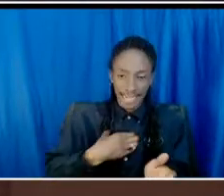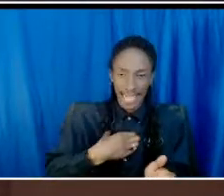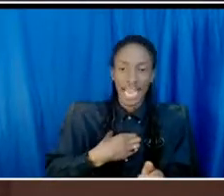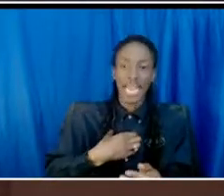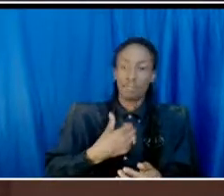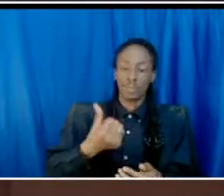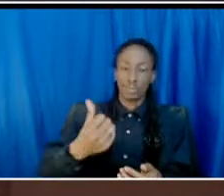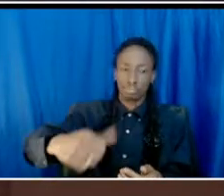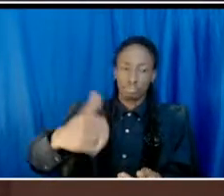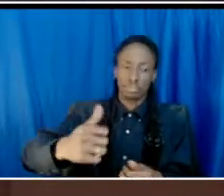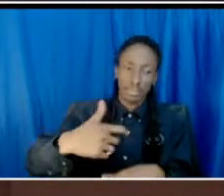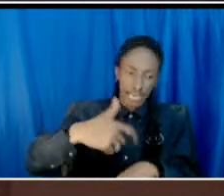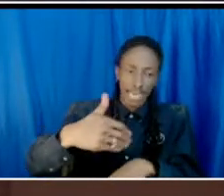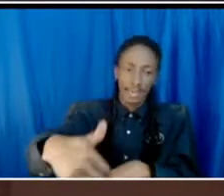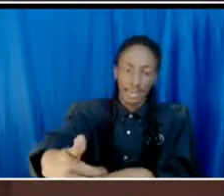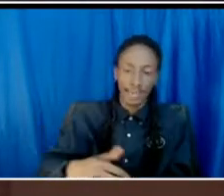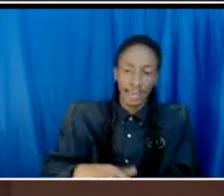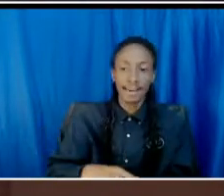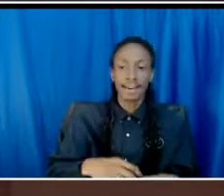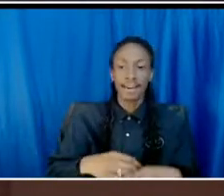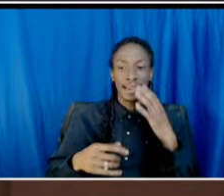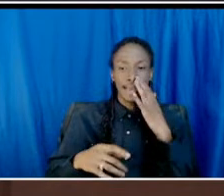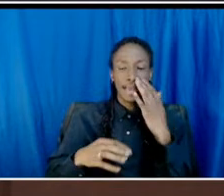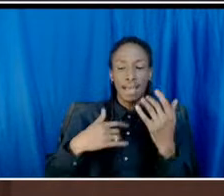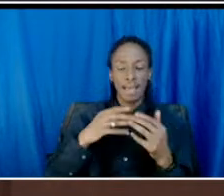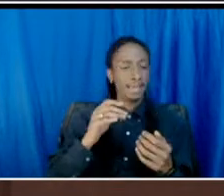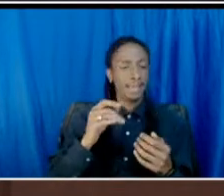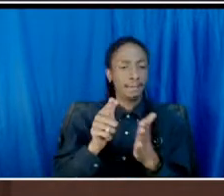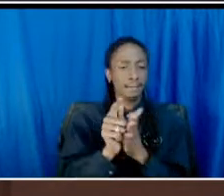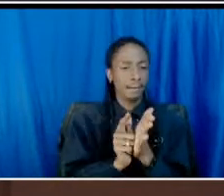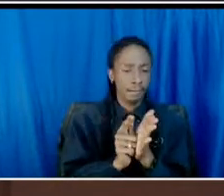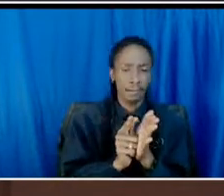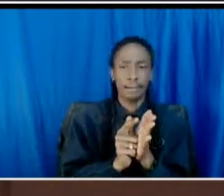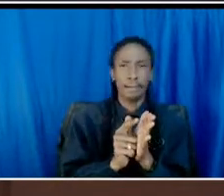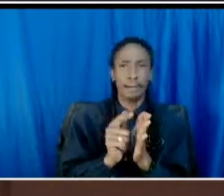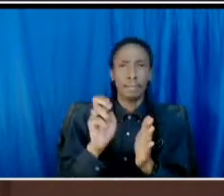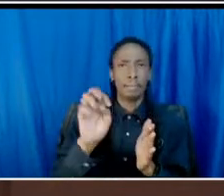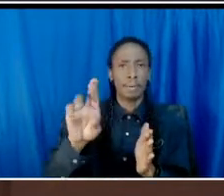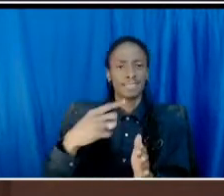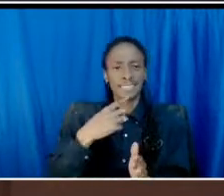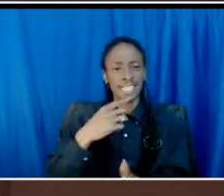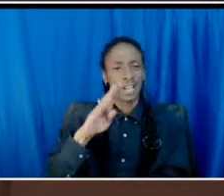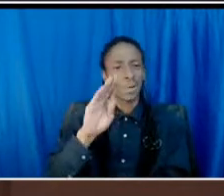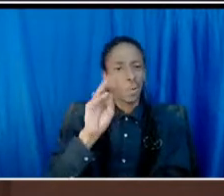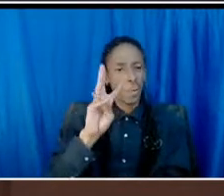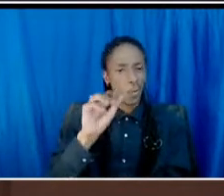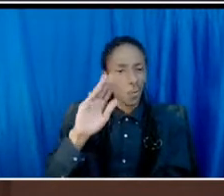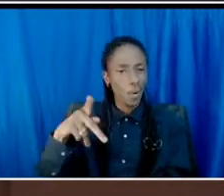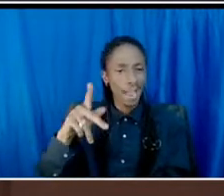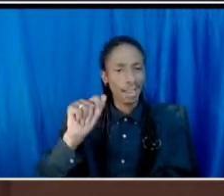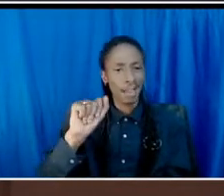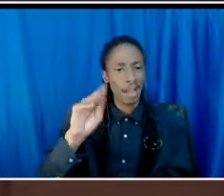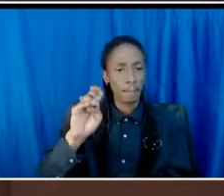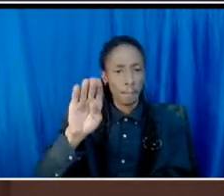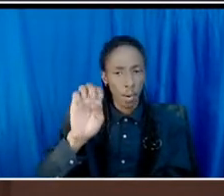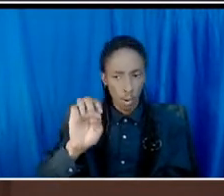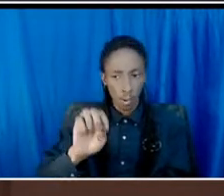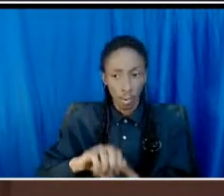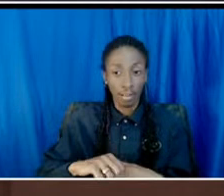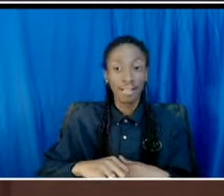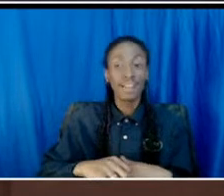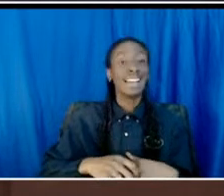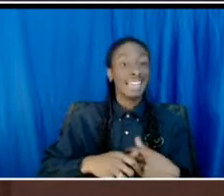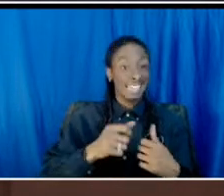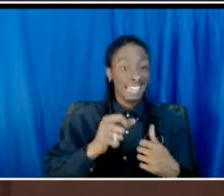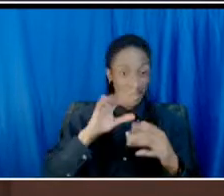Barr described as whack-a-mole. When each of the President's efforts failed, he resorted to installing a new Attorney General